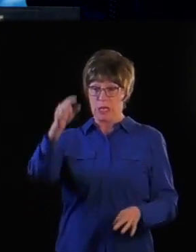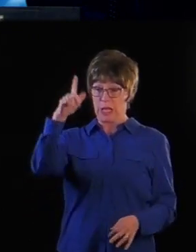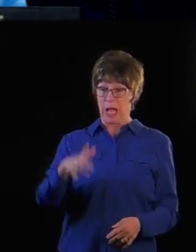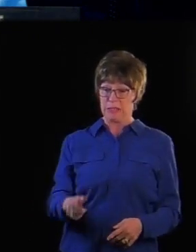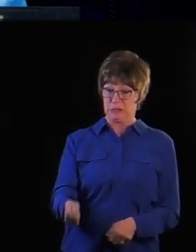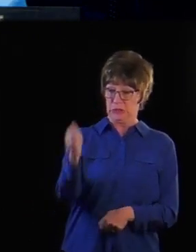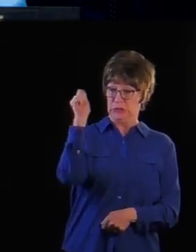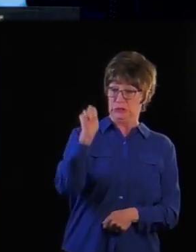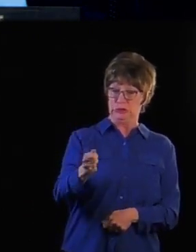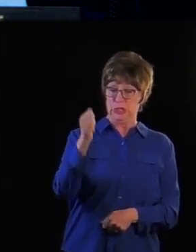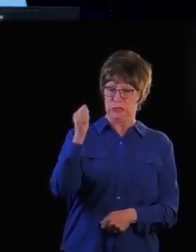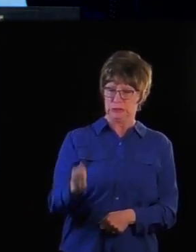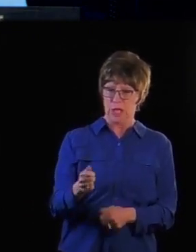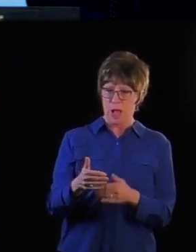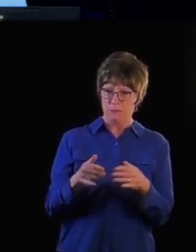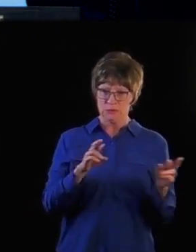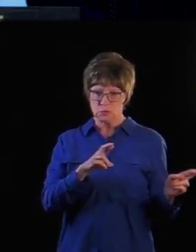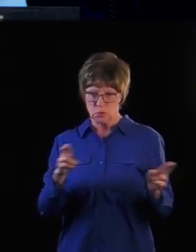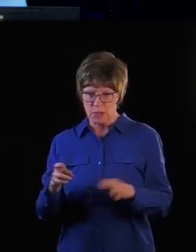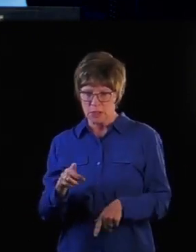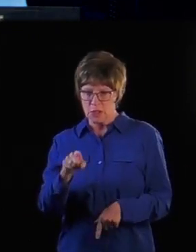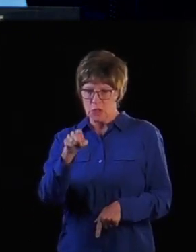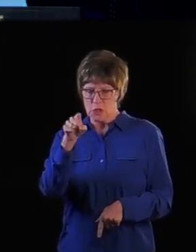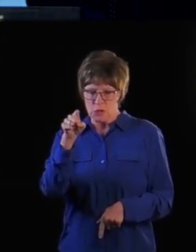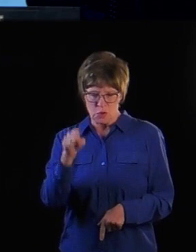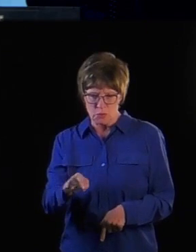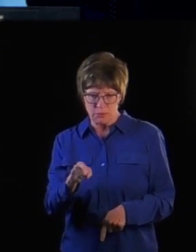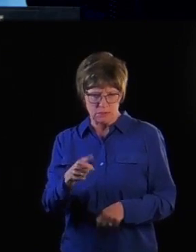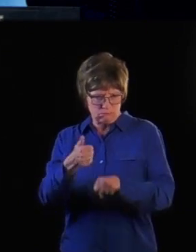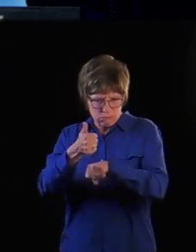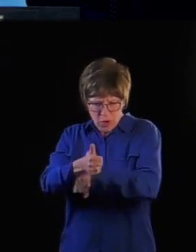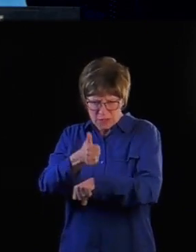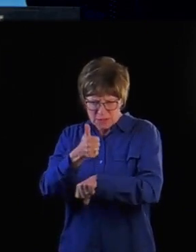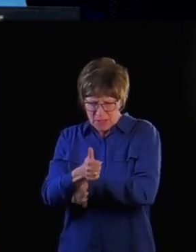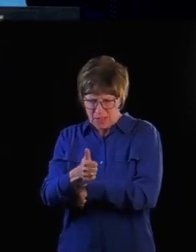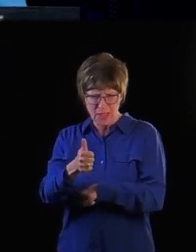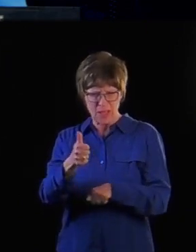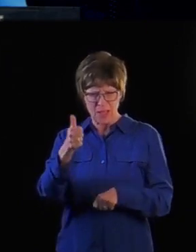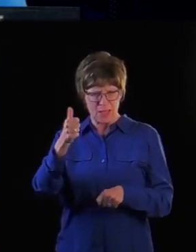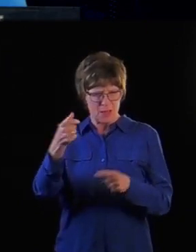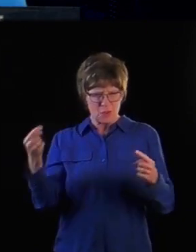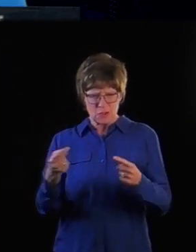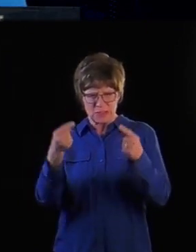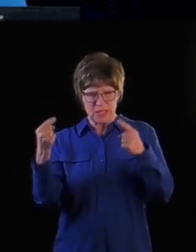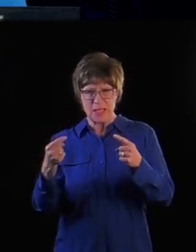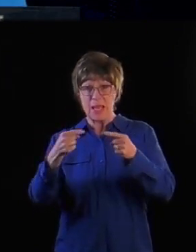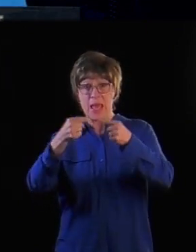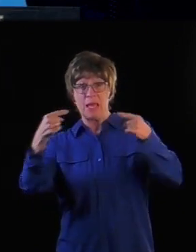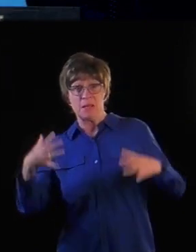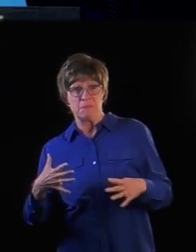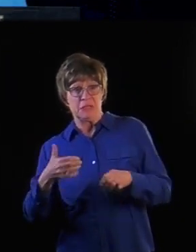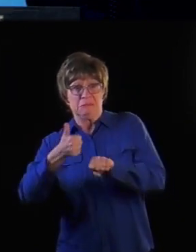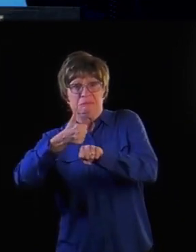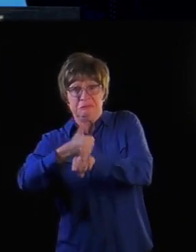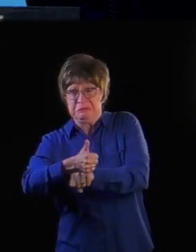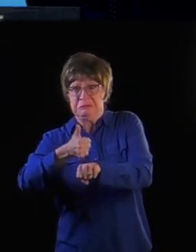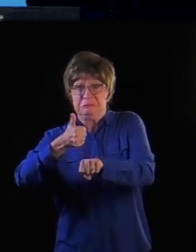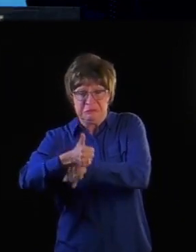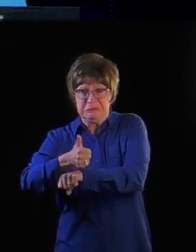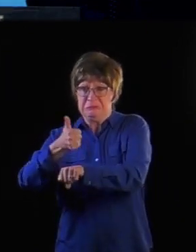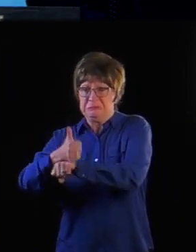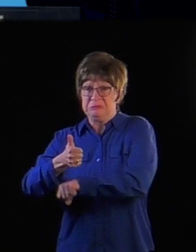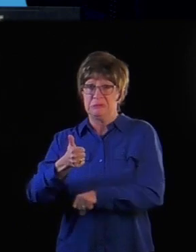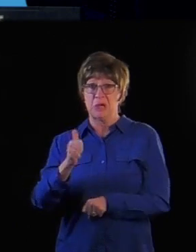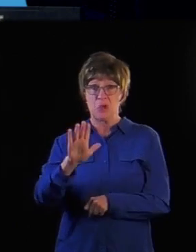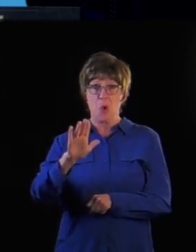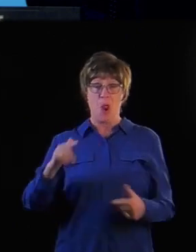to bring the verdict down. You have been prosecuted because of your sin, and the enemy is bringing all sorts of mud about your life